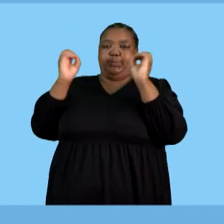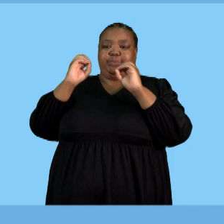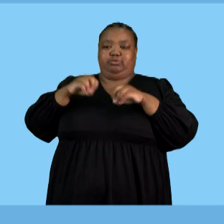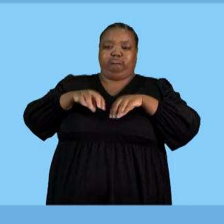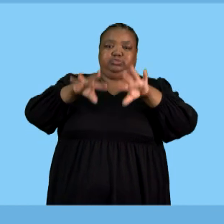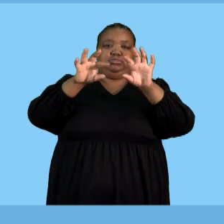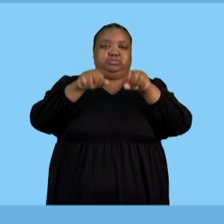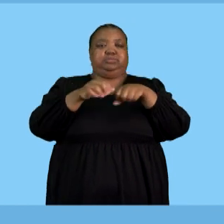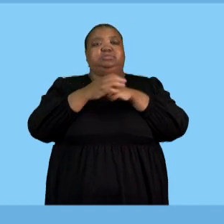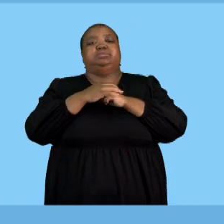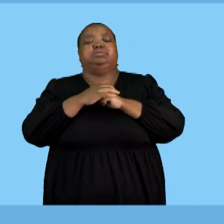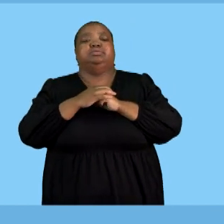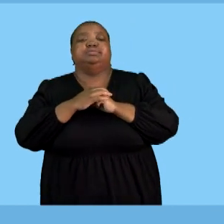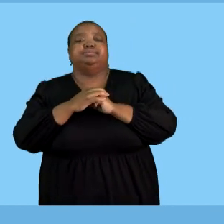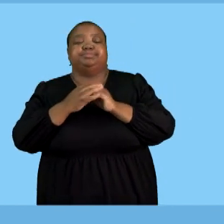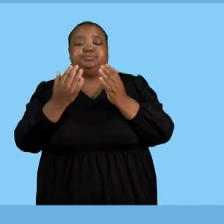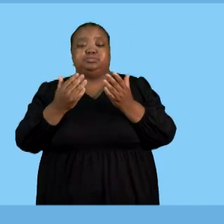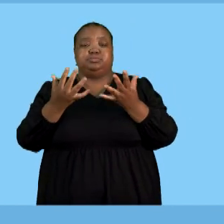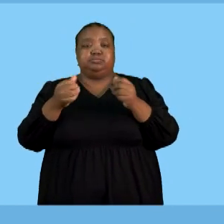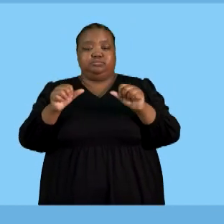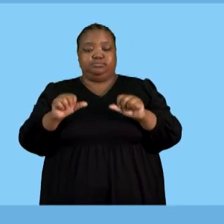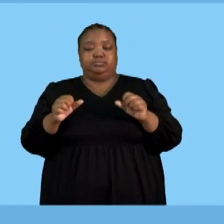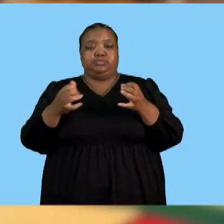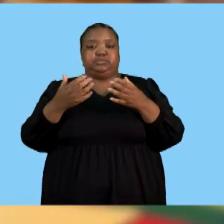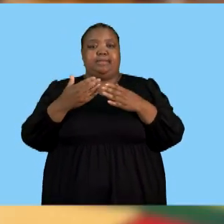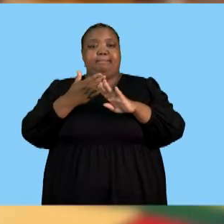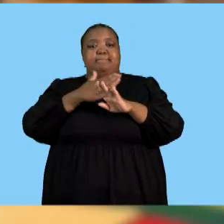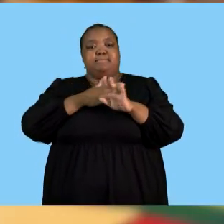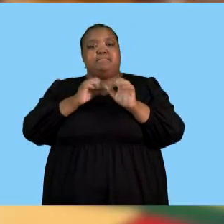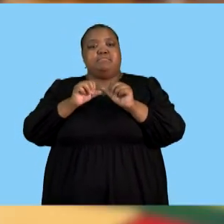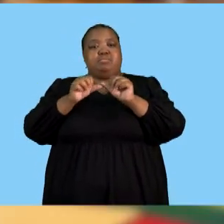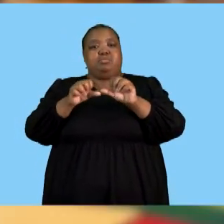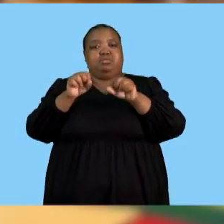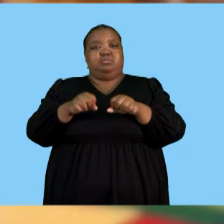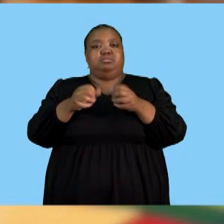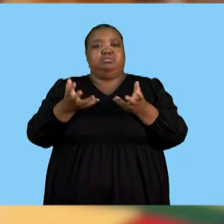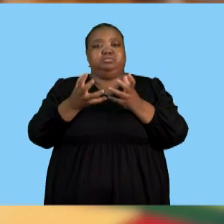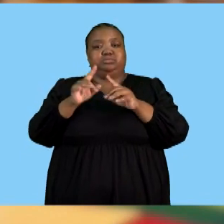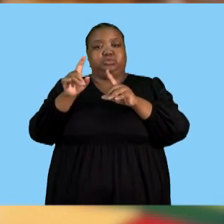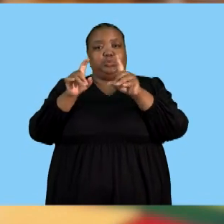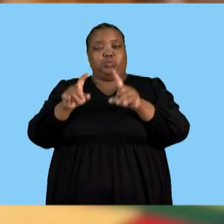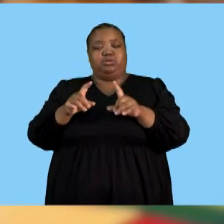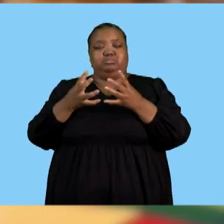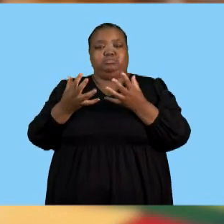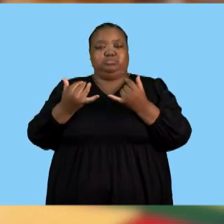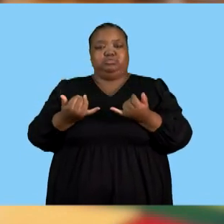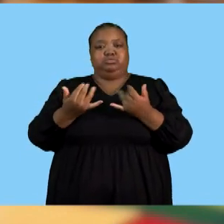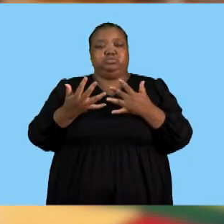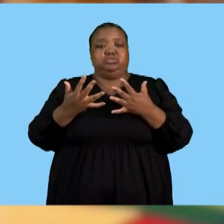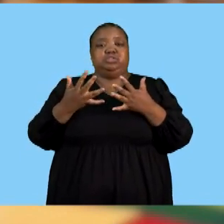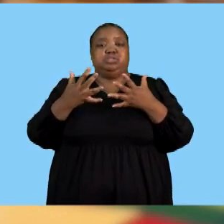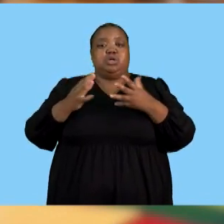themselves. Now, moving on to the next part of the questions, but before we go to those part of questions, which are the